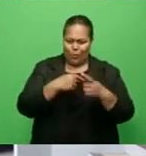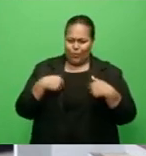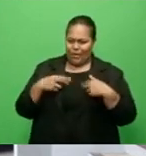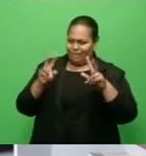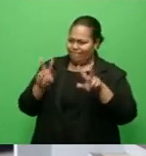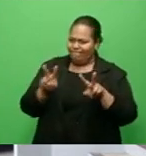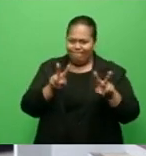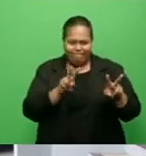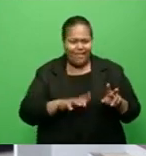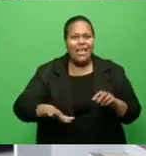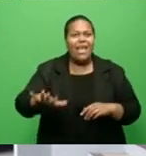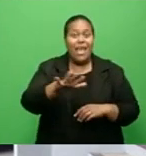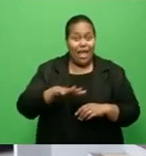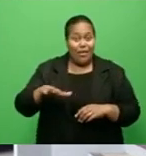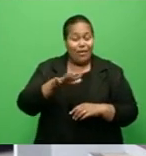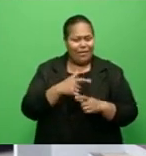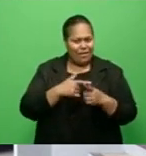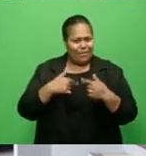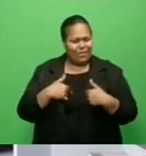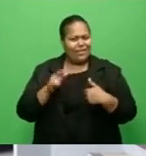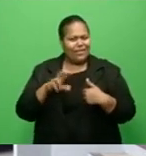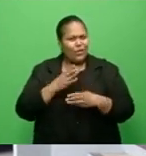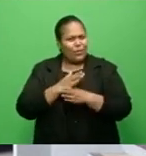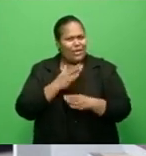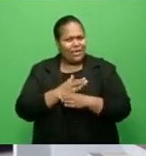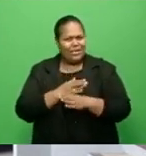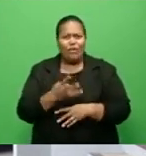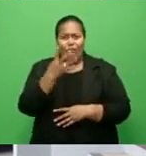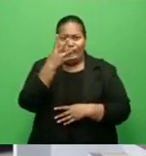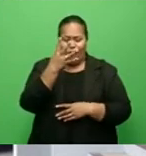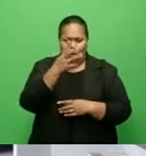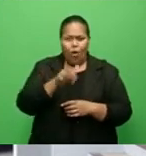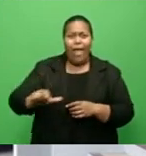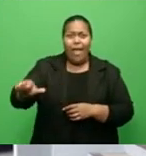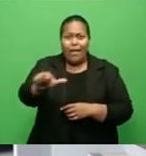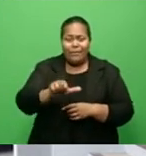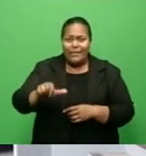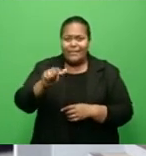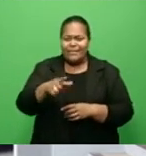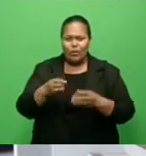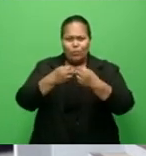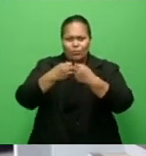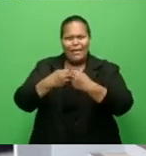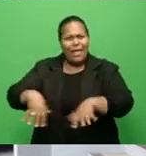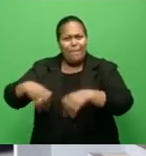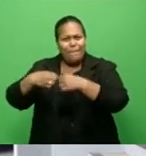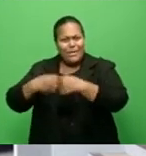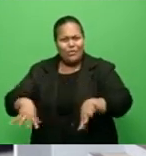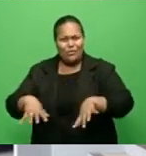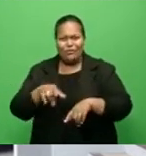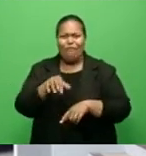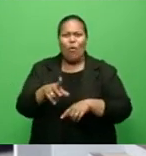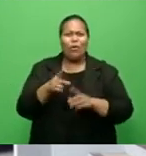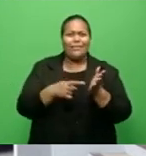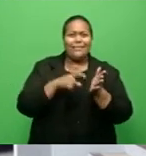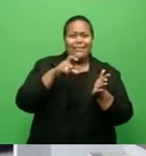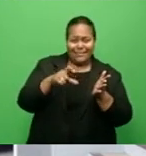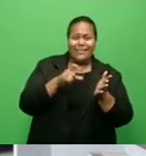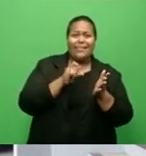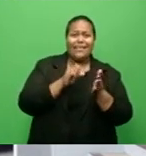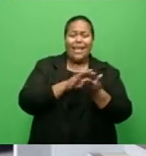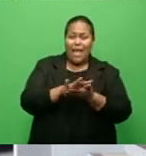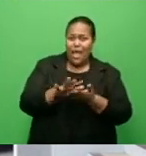said the kits will be distributed to women in islands severely affected by COVID-19 and Tropical Cyclone Harold.